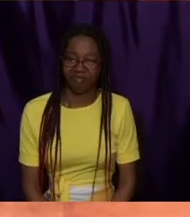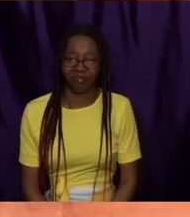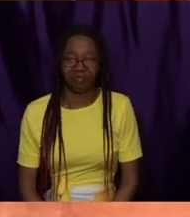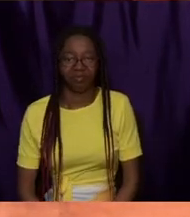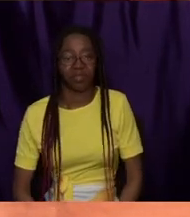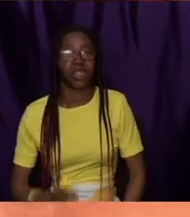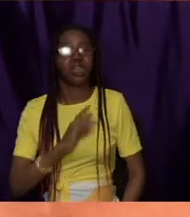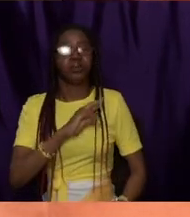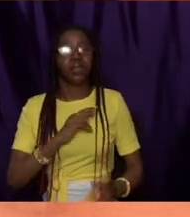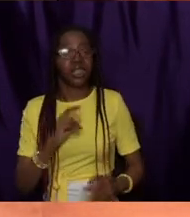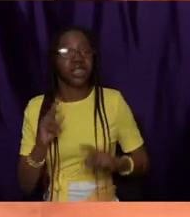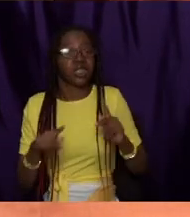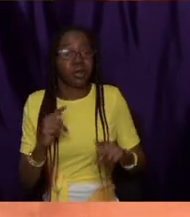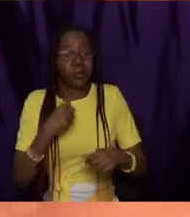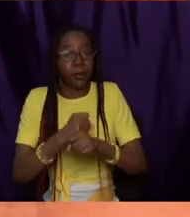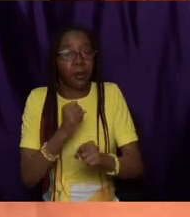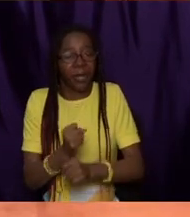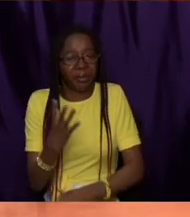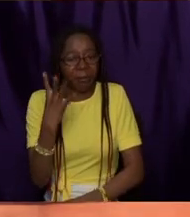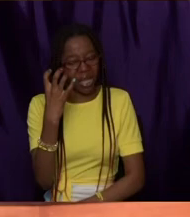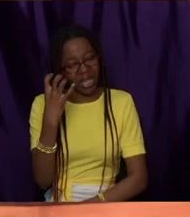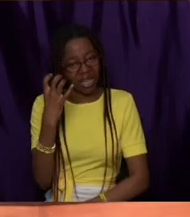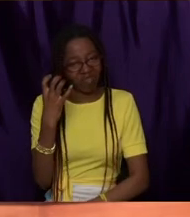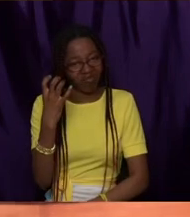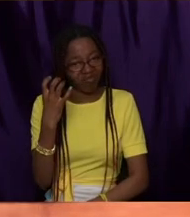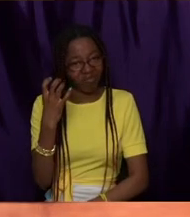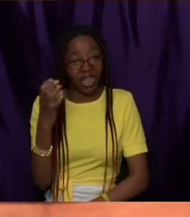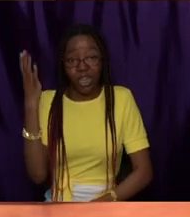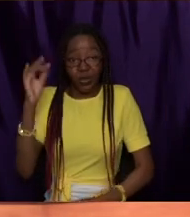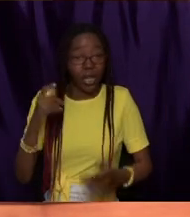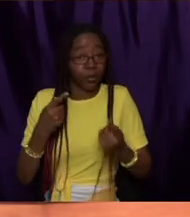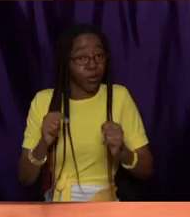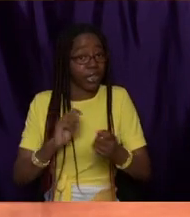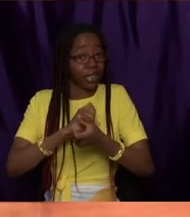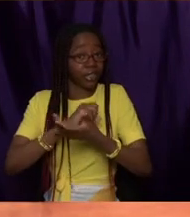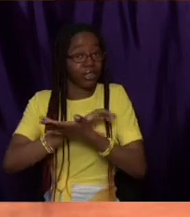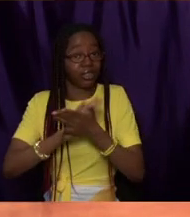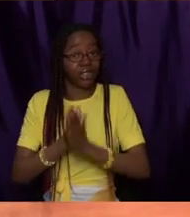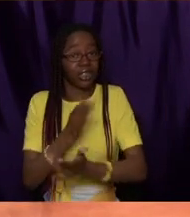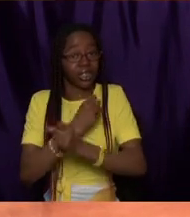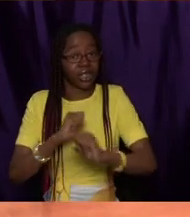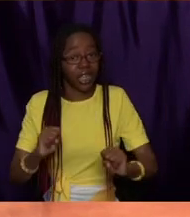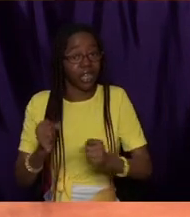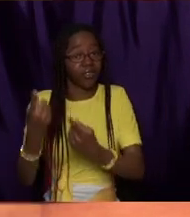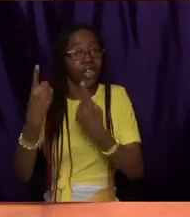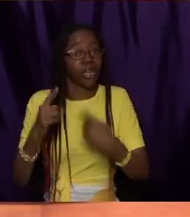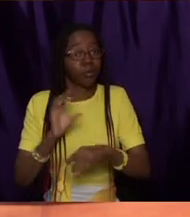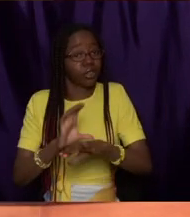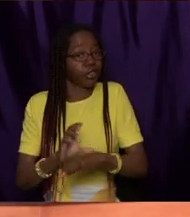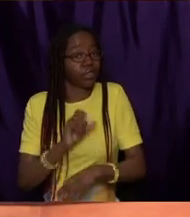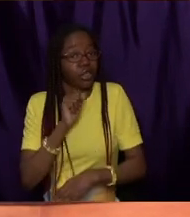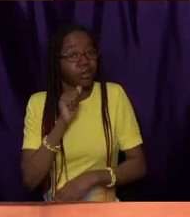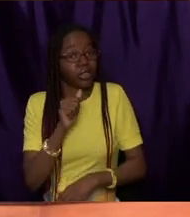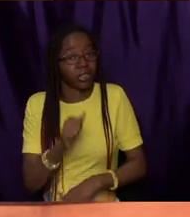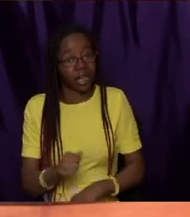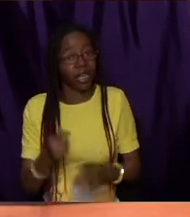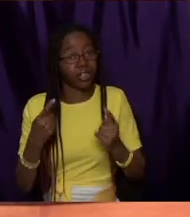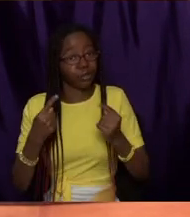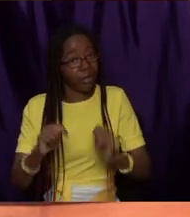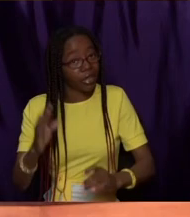Them religious people get on my nerves. That's why I wasn't trying to get saved. I wasn't trying to come to church. And I sure wasn't trying to be a